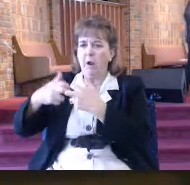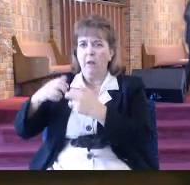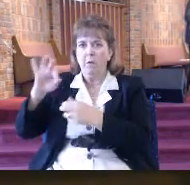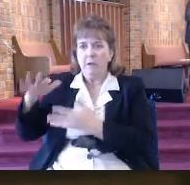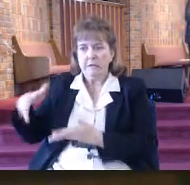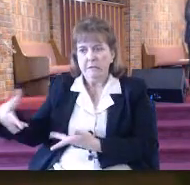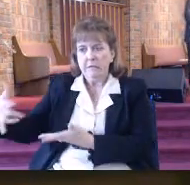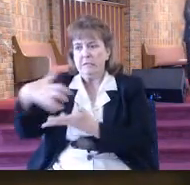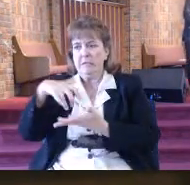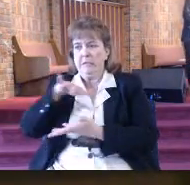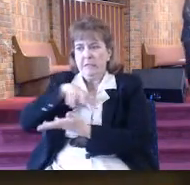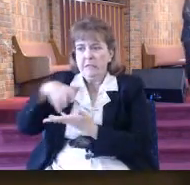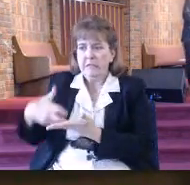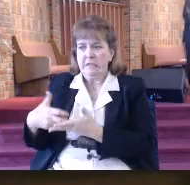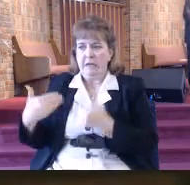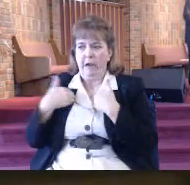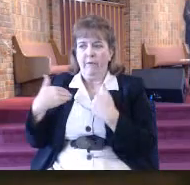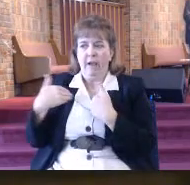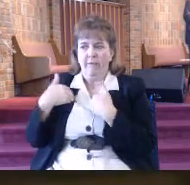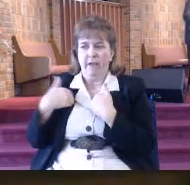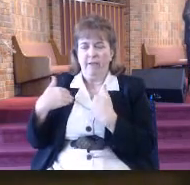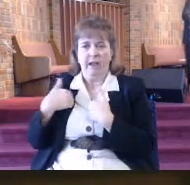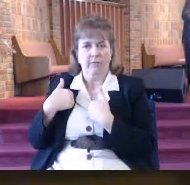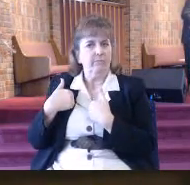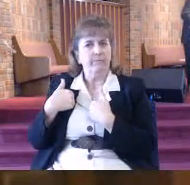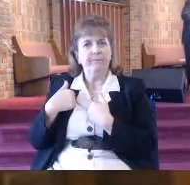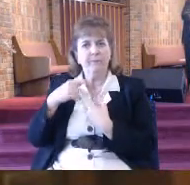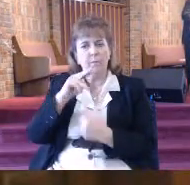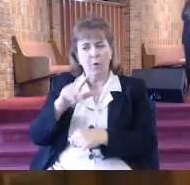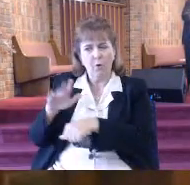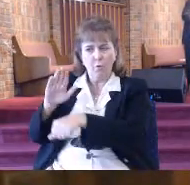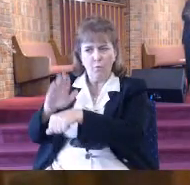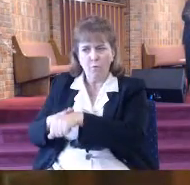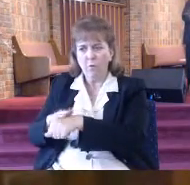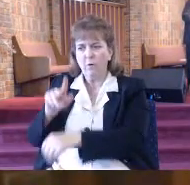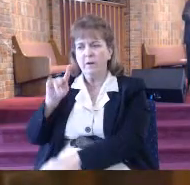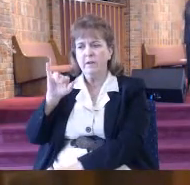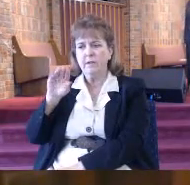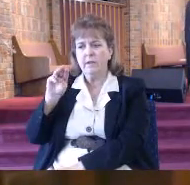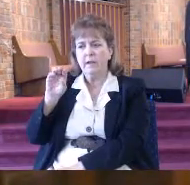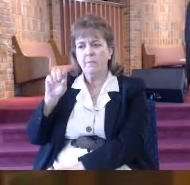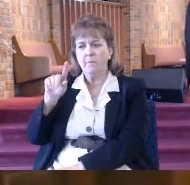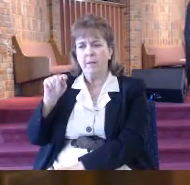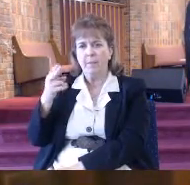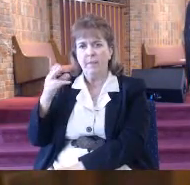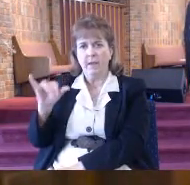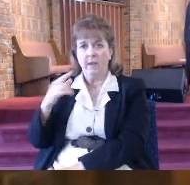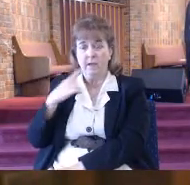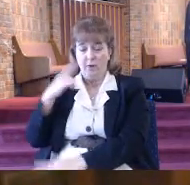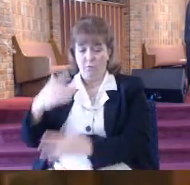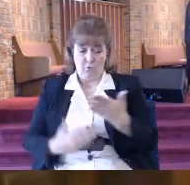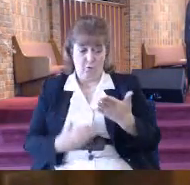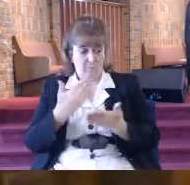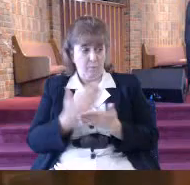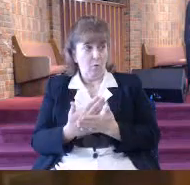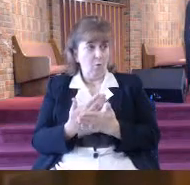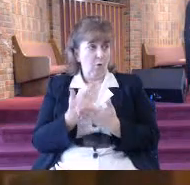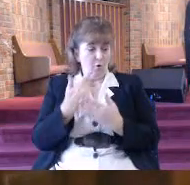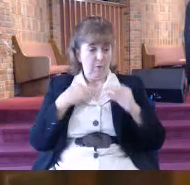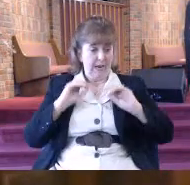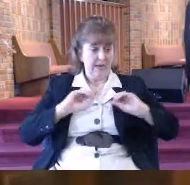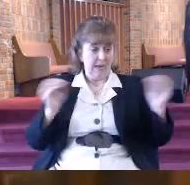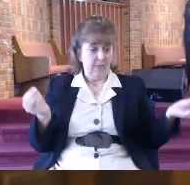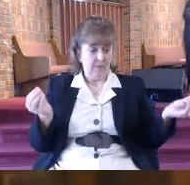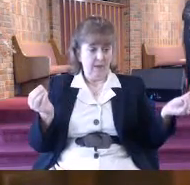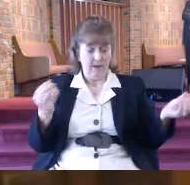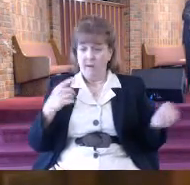things. And he warns him earlier in the text, we brought nothing into this world, verse 7, it's